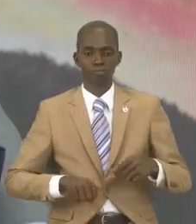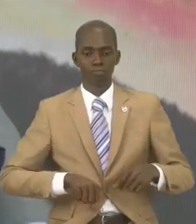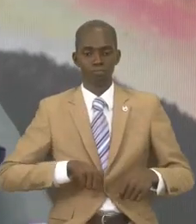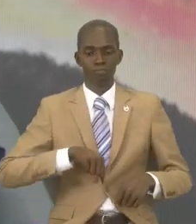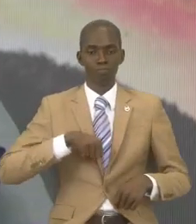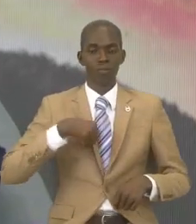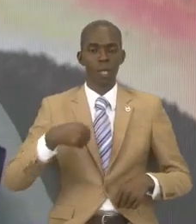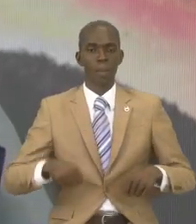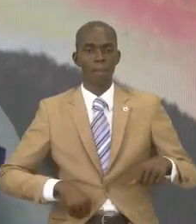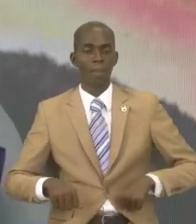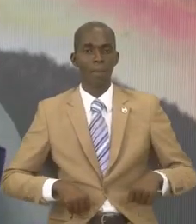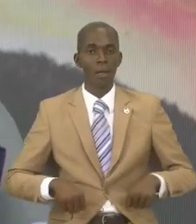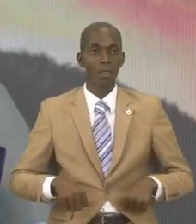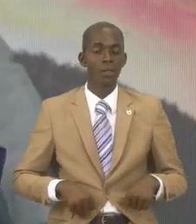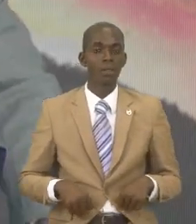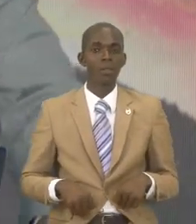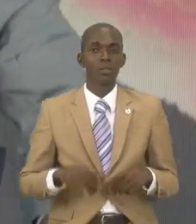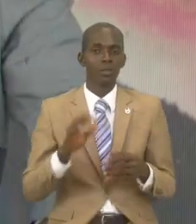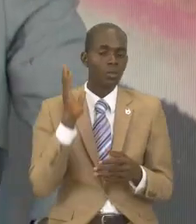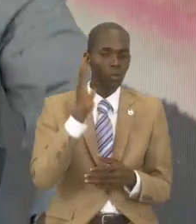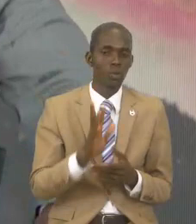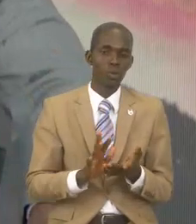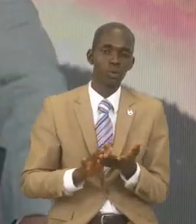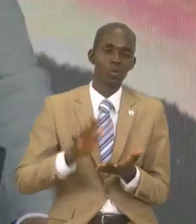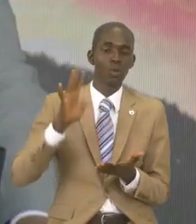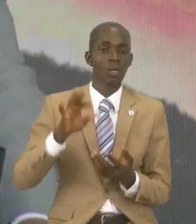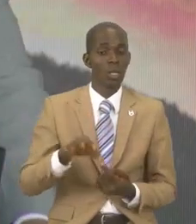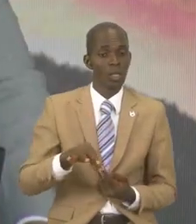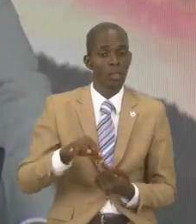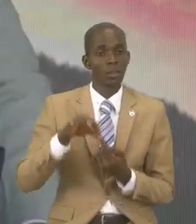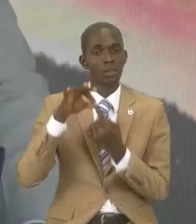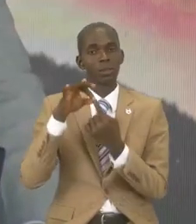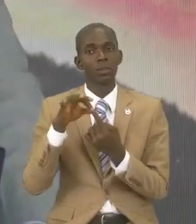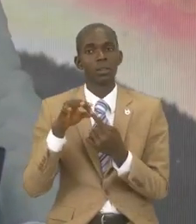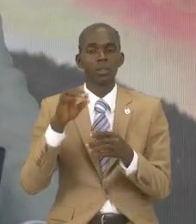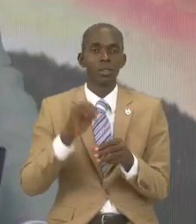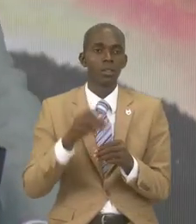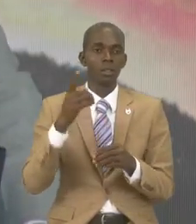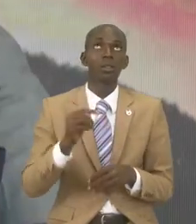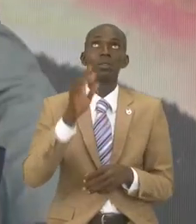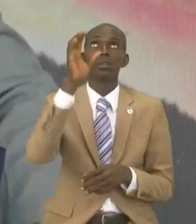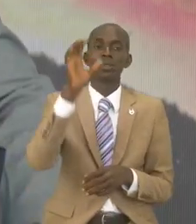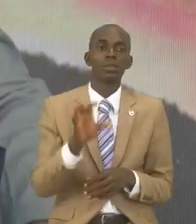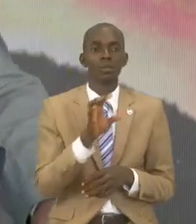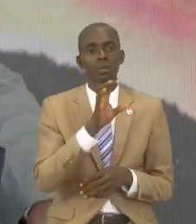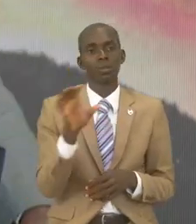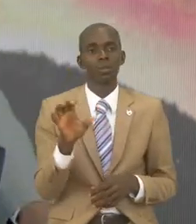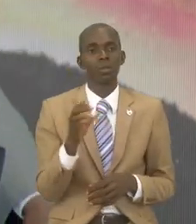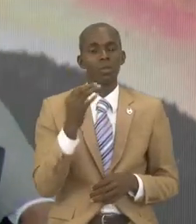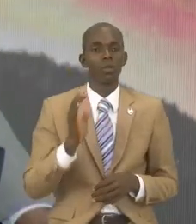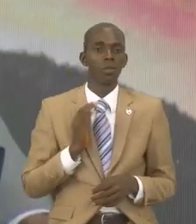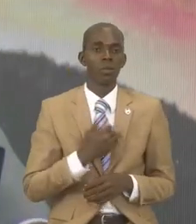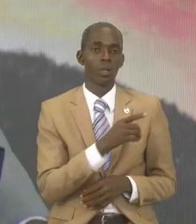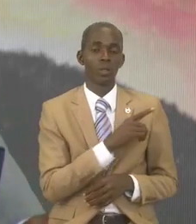that I should glory except in the cross of our Lord